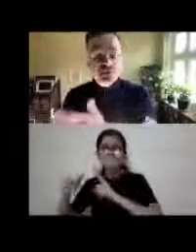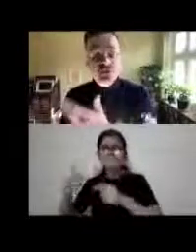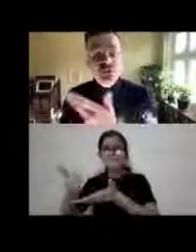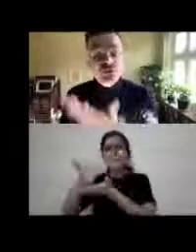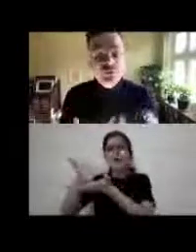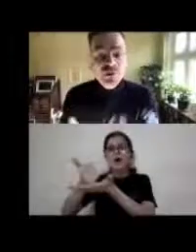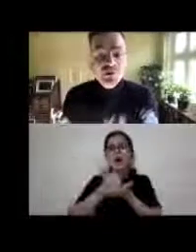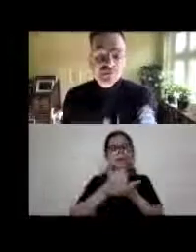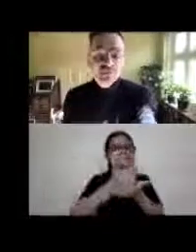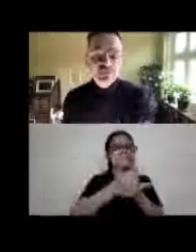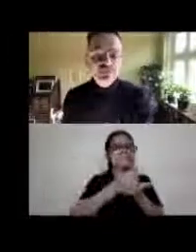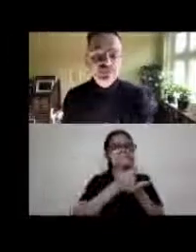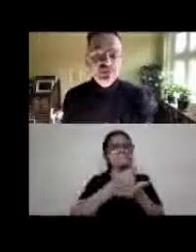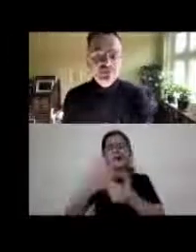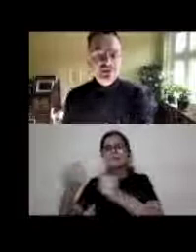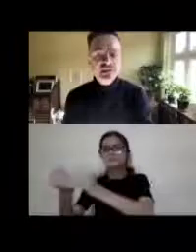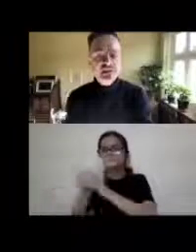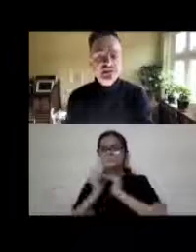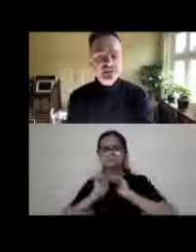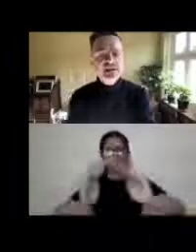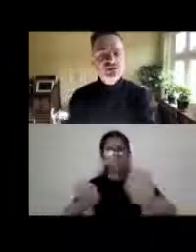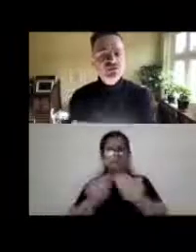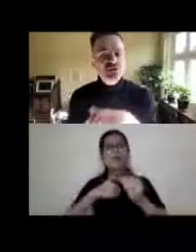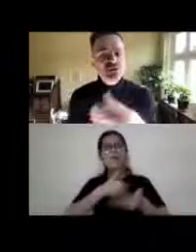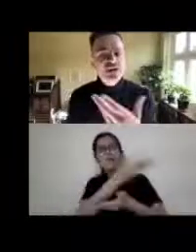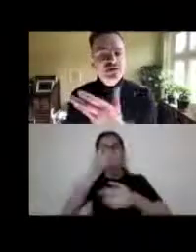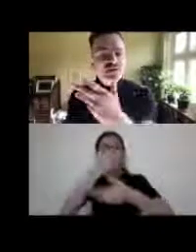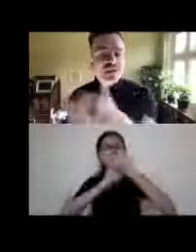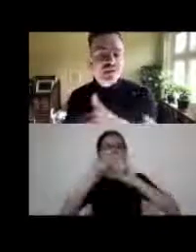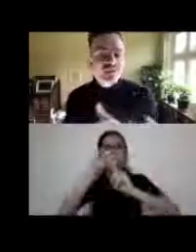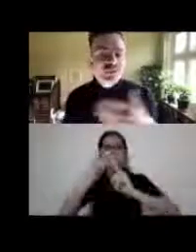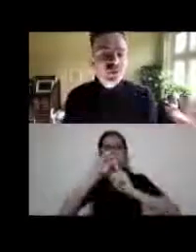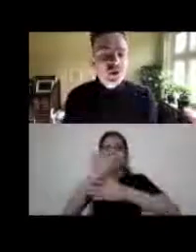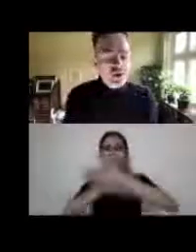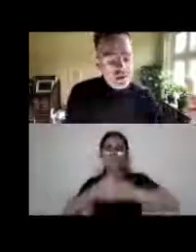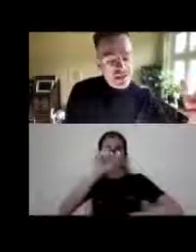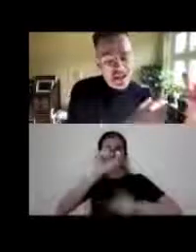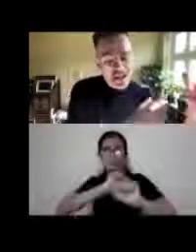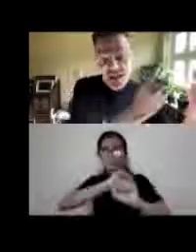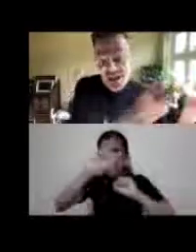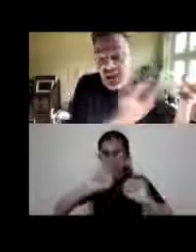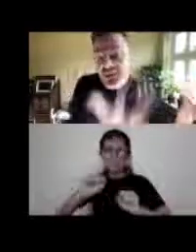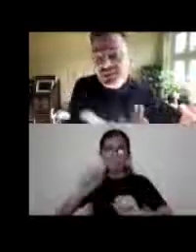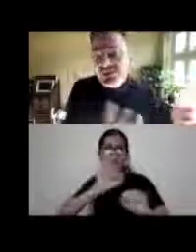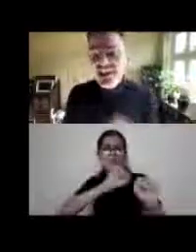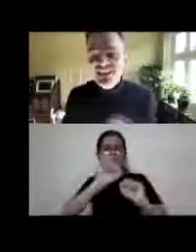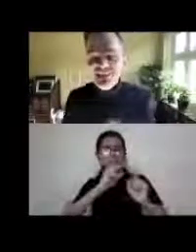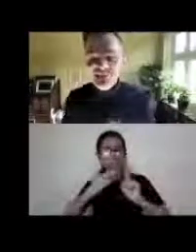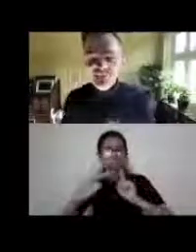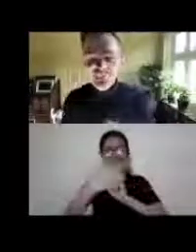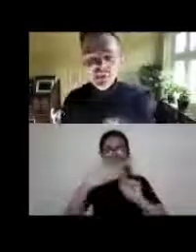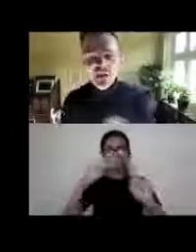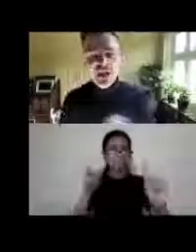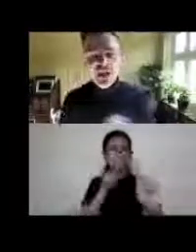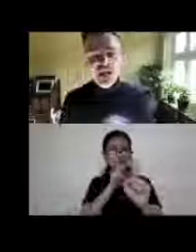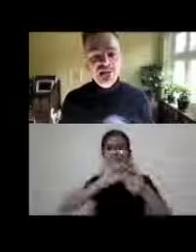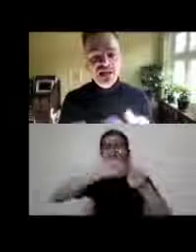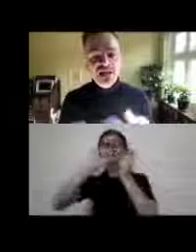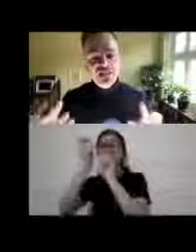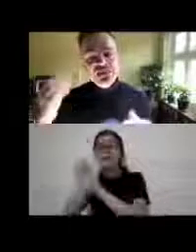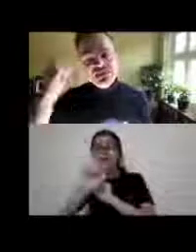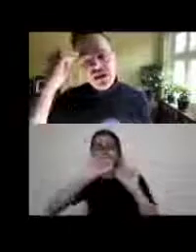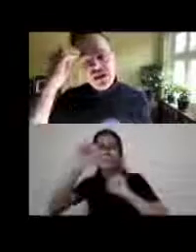and to support people with disabilities and to change their view in the society.